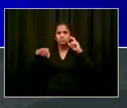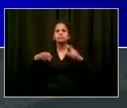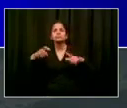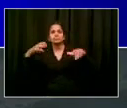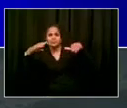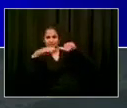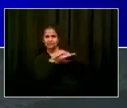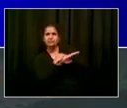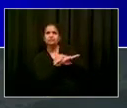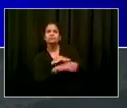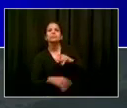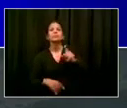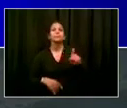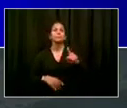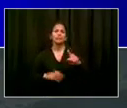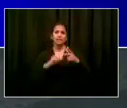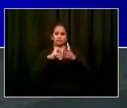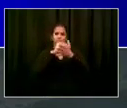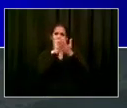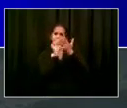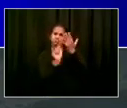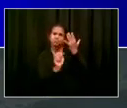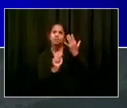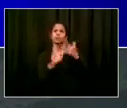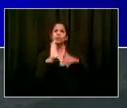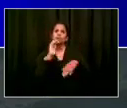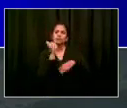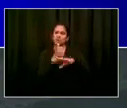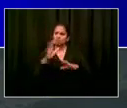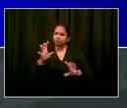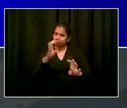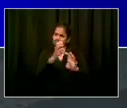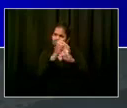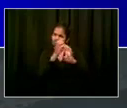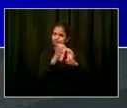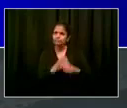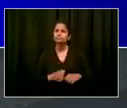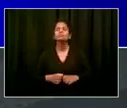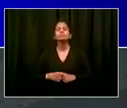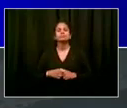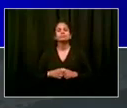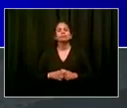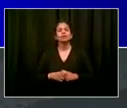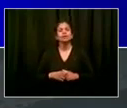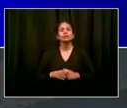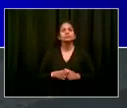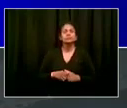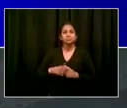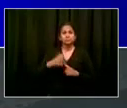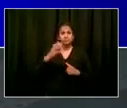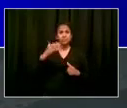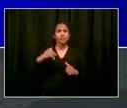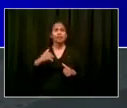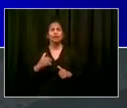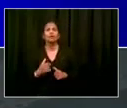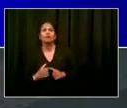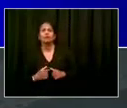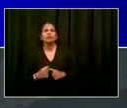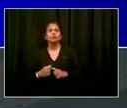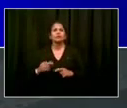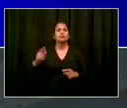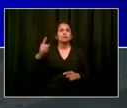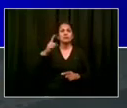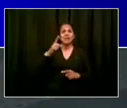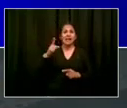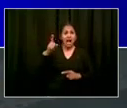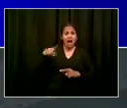necessary because, unfortunately, what we've seen around a lot of the world is indoor dining has had a direct connection to some of